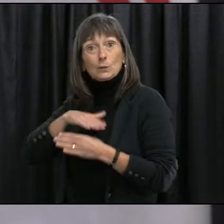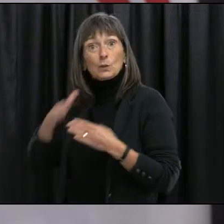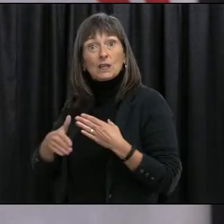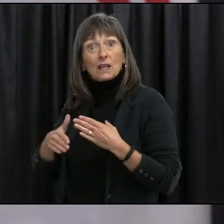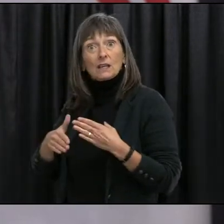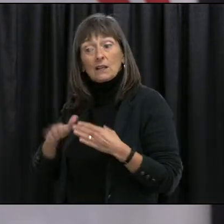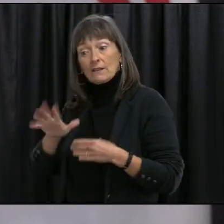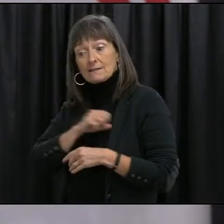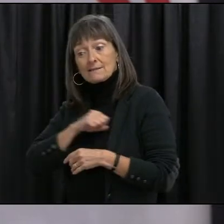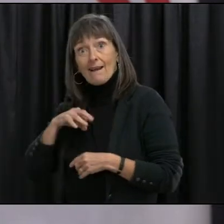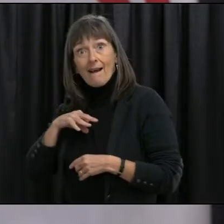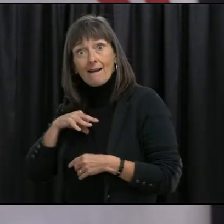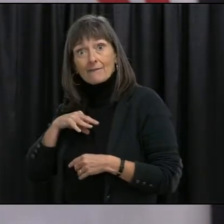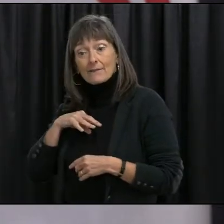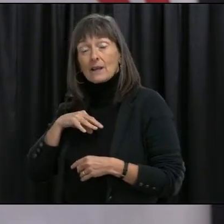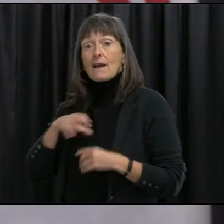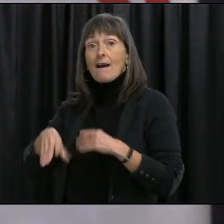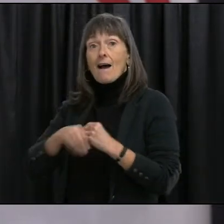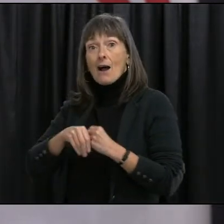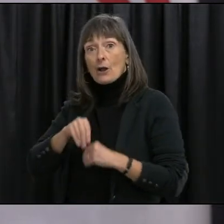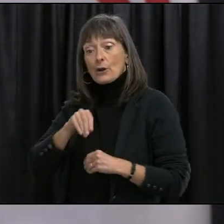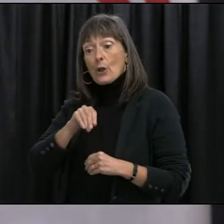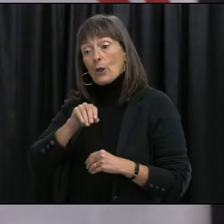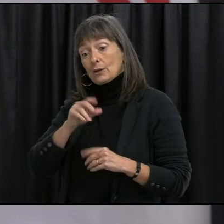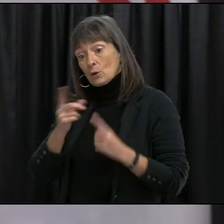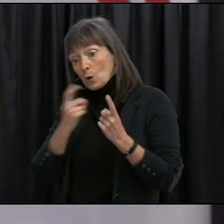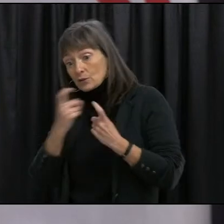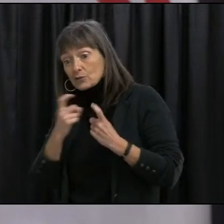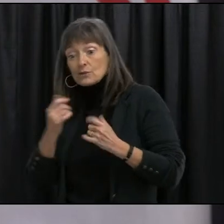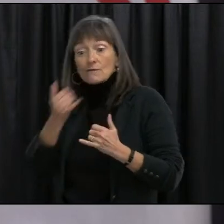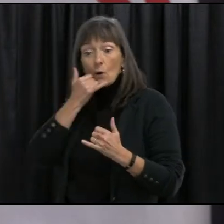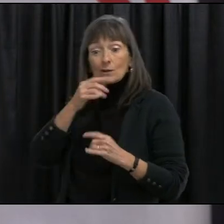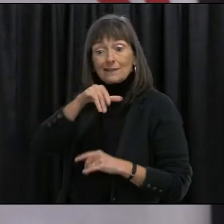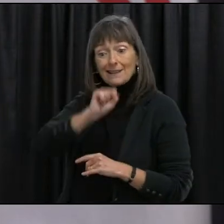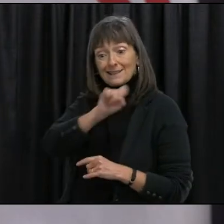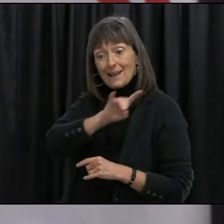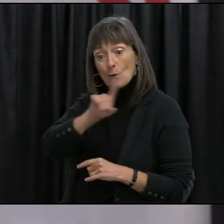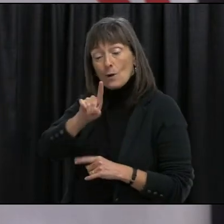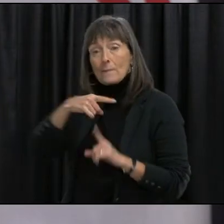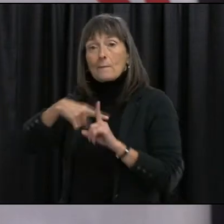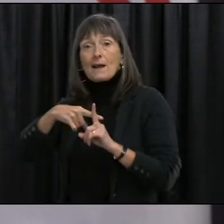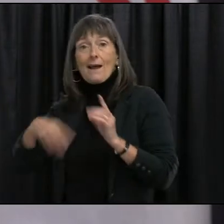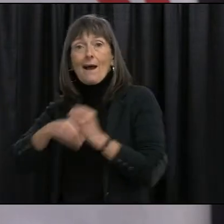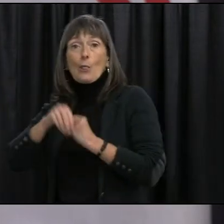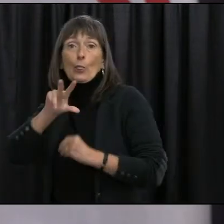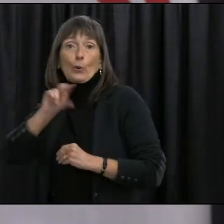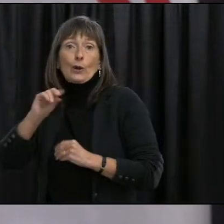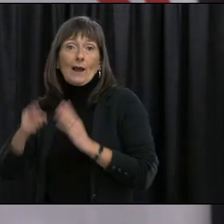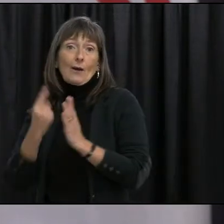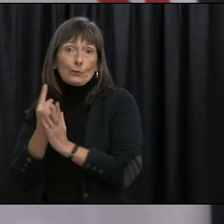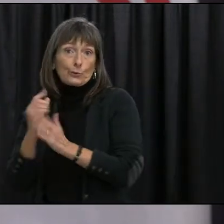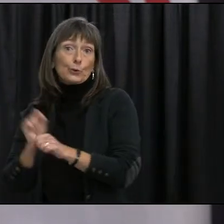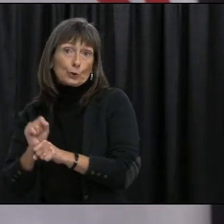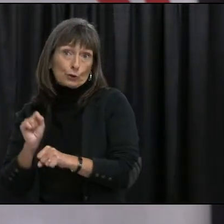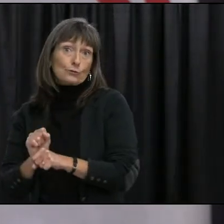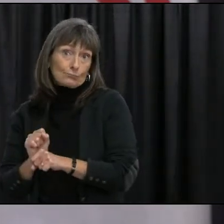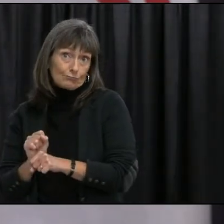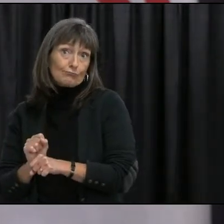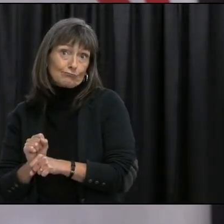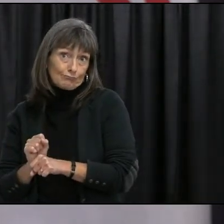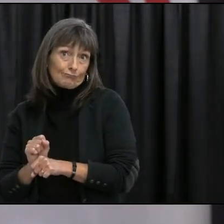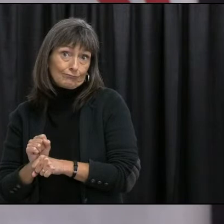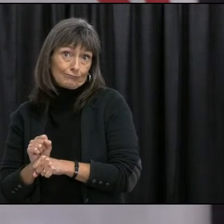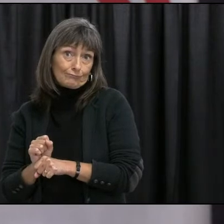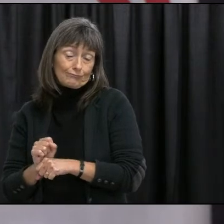addition to their call to deal with queries and investigation and work related